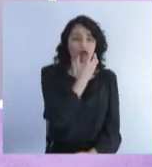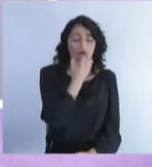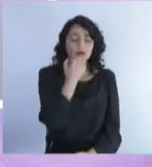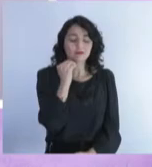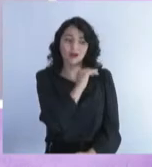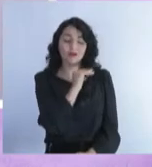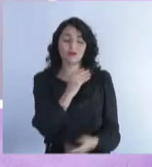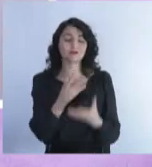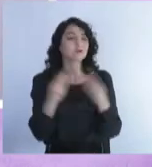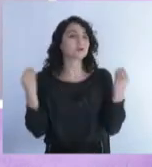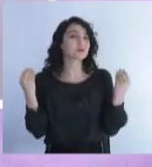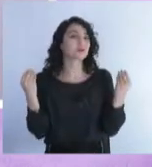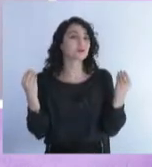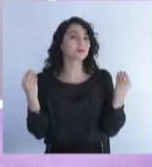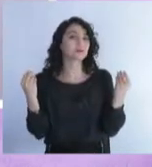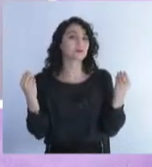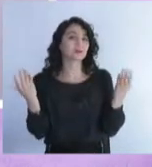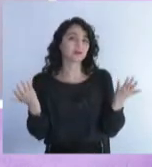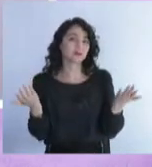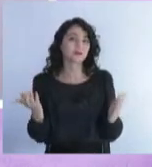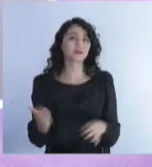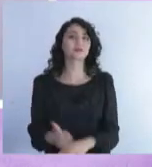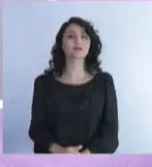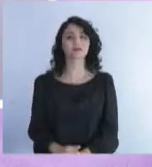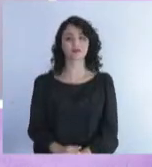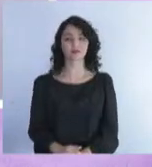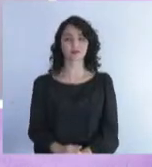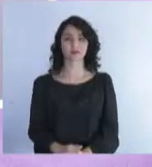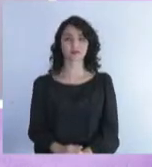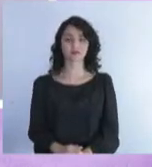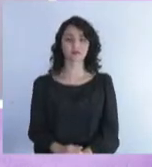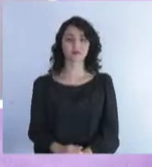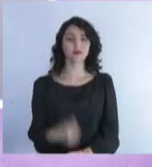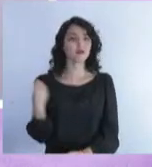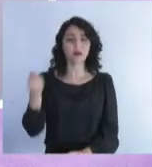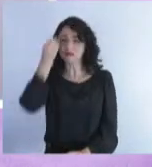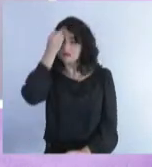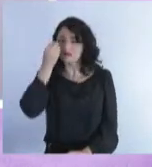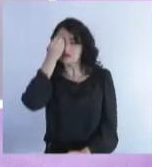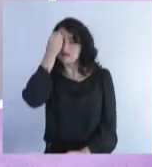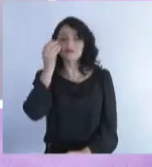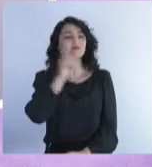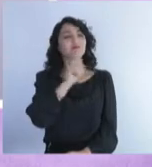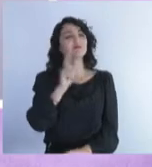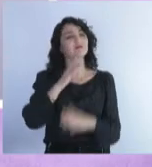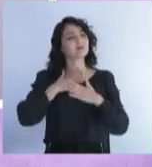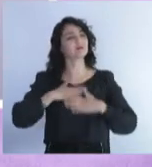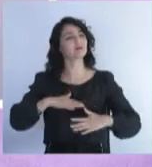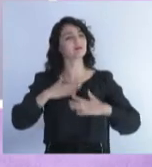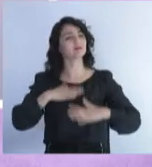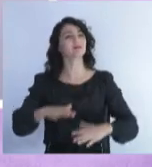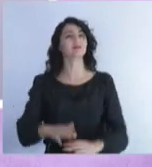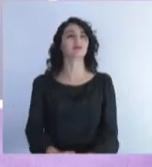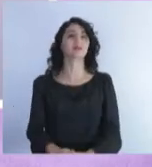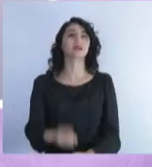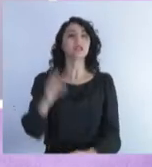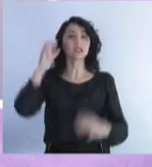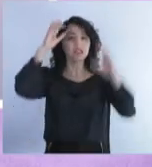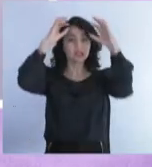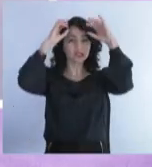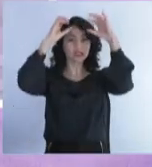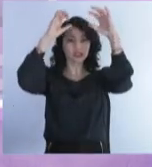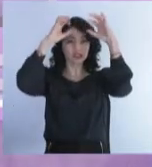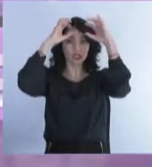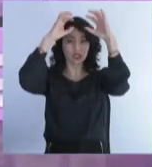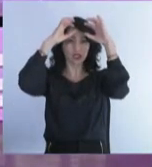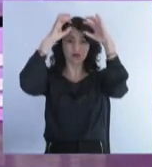then you recover more quickly and you don't get as upset as much. The part of the brain that's